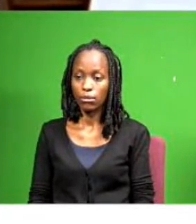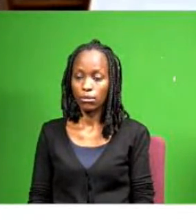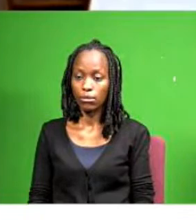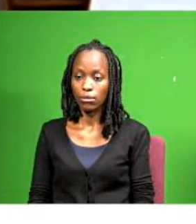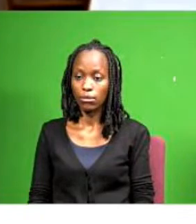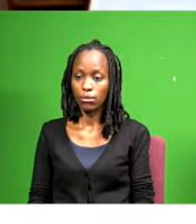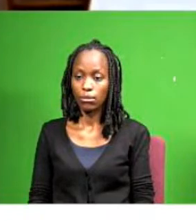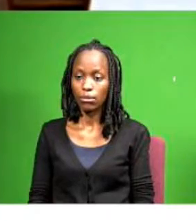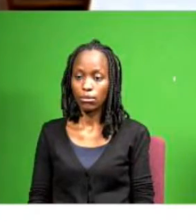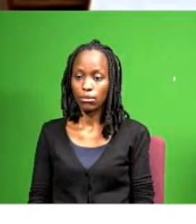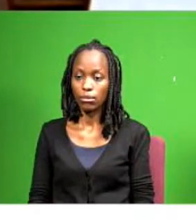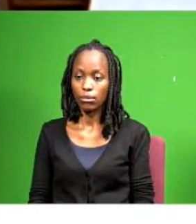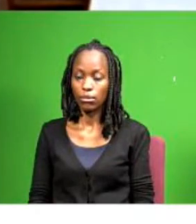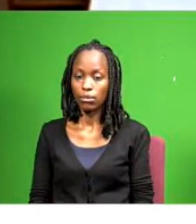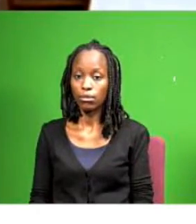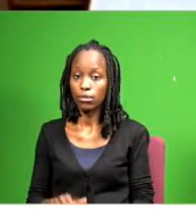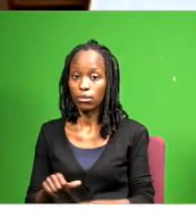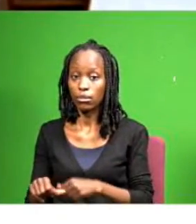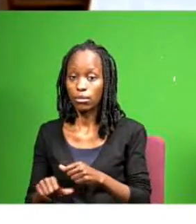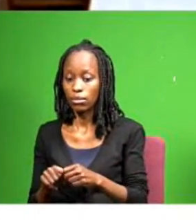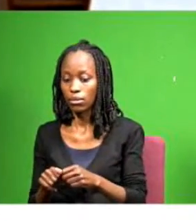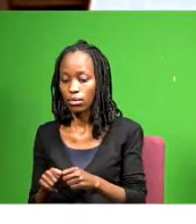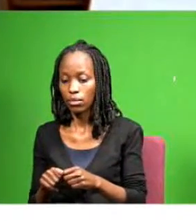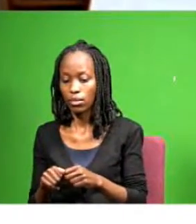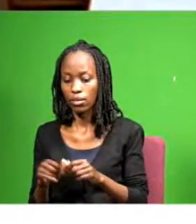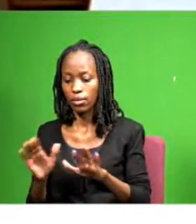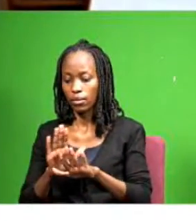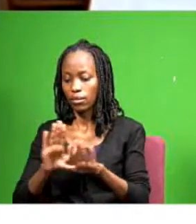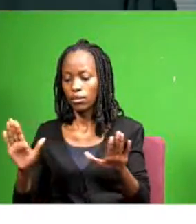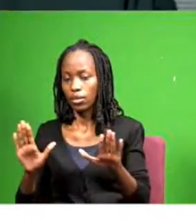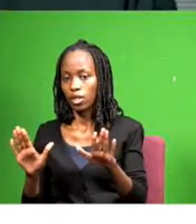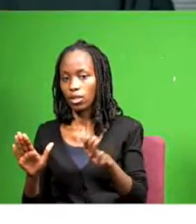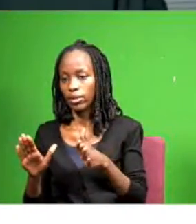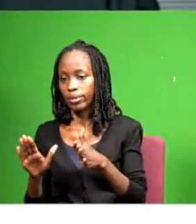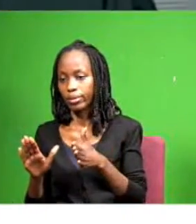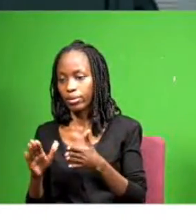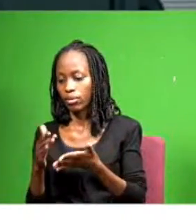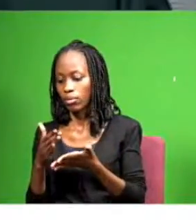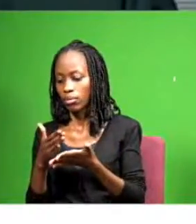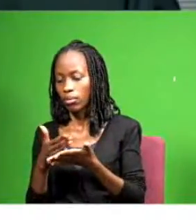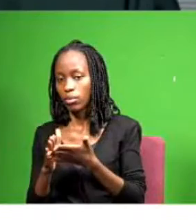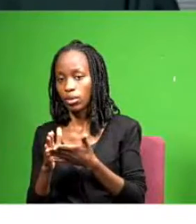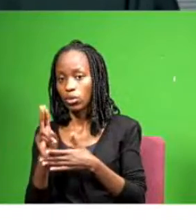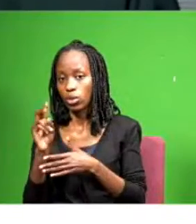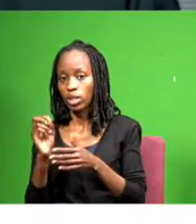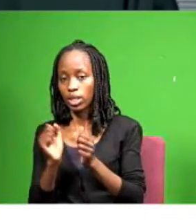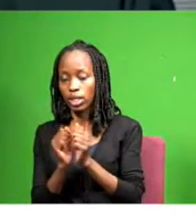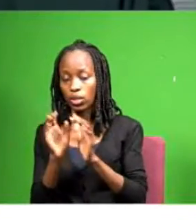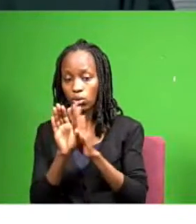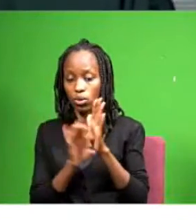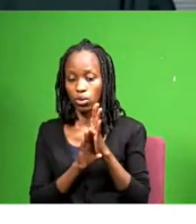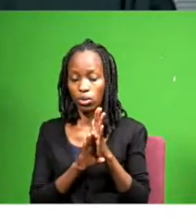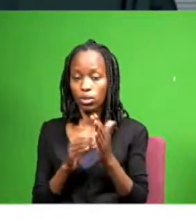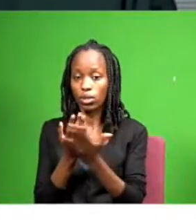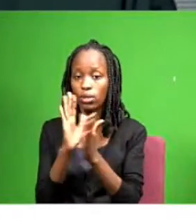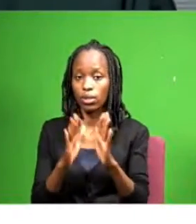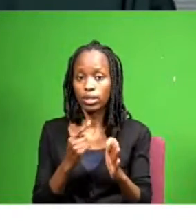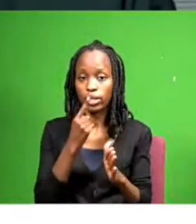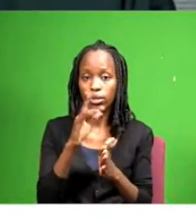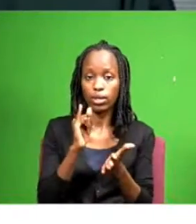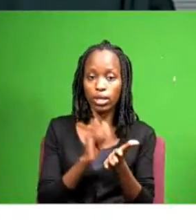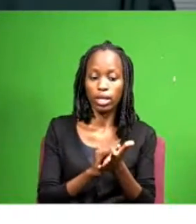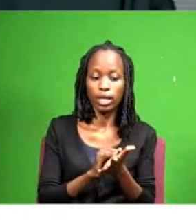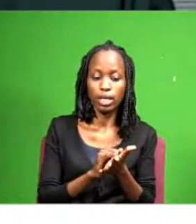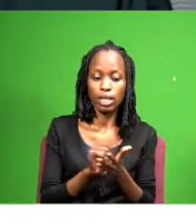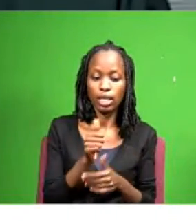On alleged existence of eternity clauses in the COK 2010, appellants submit that an eternity clause is